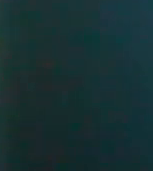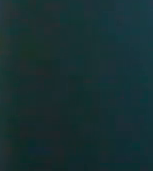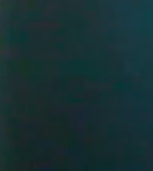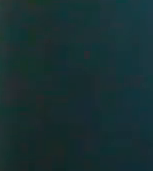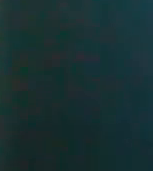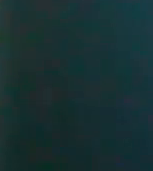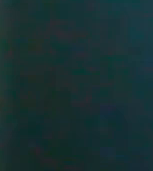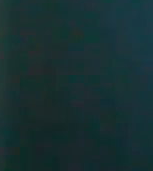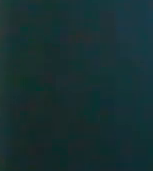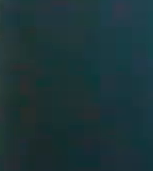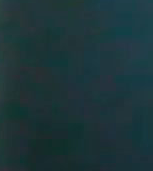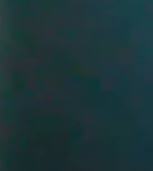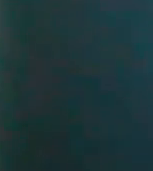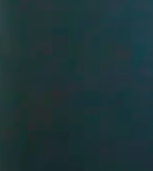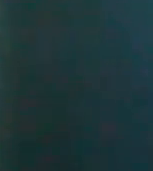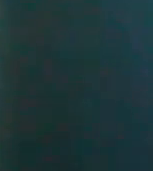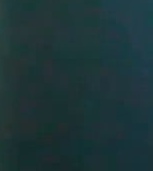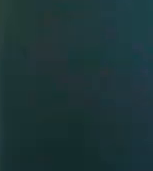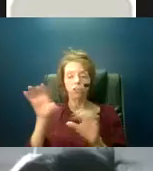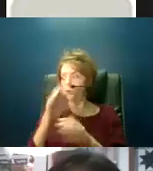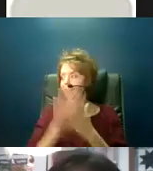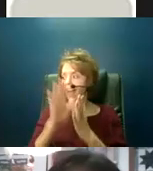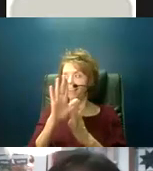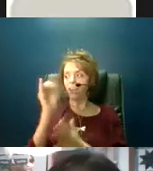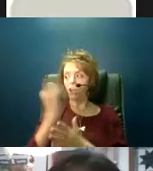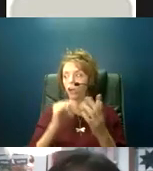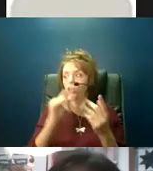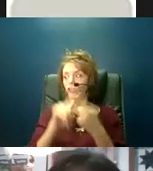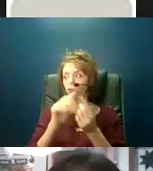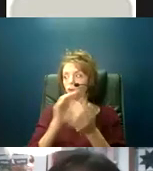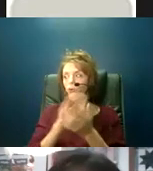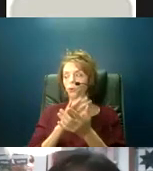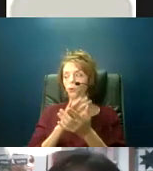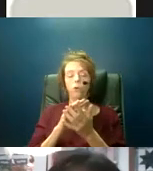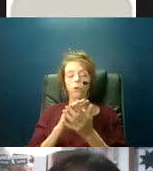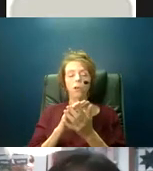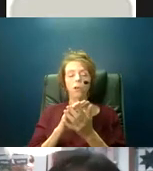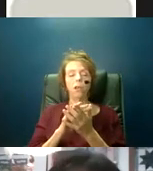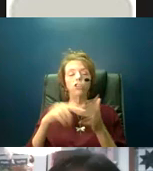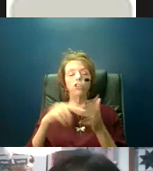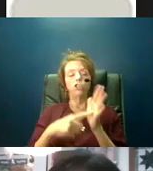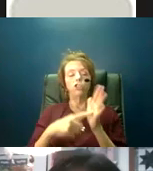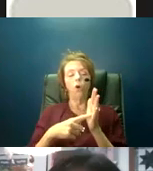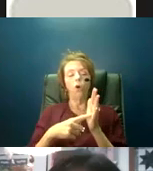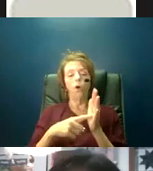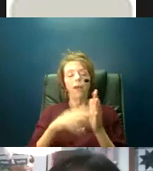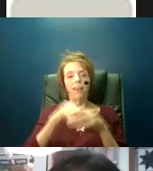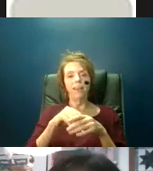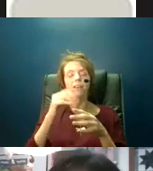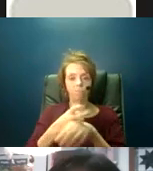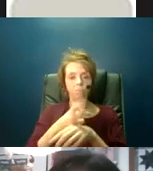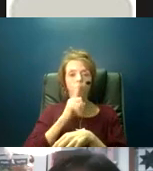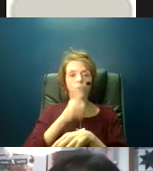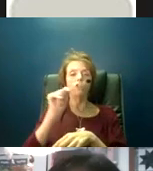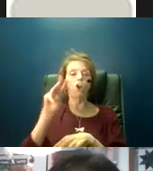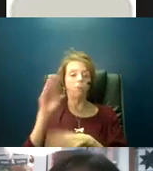is what Rob is doing is asking artists to sort of distill practice in concrete terms and to think through these different lenses,